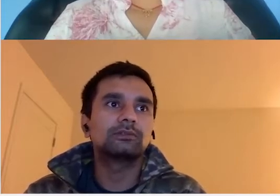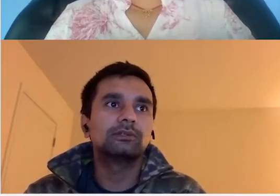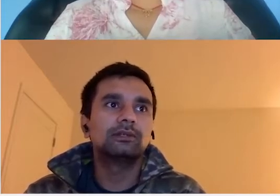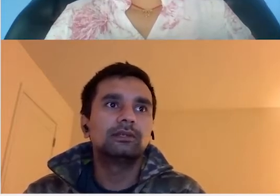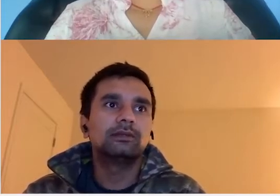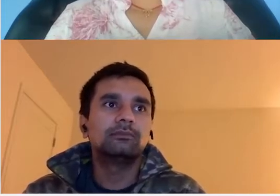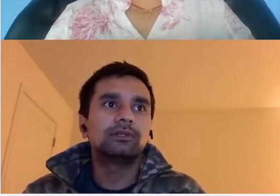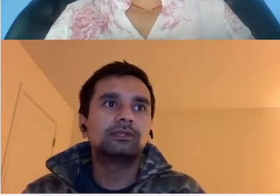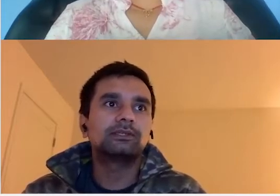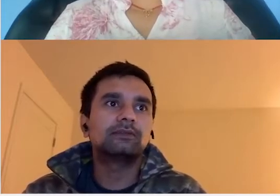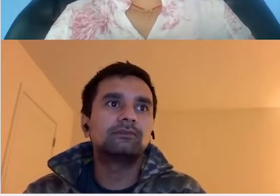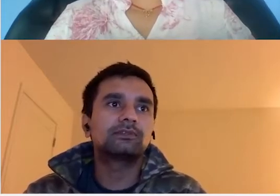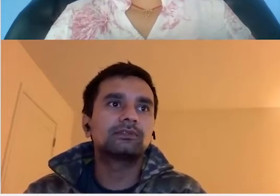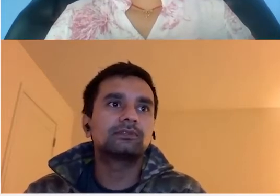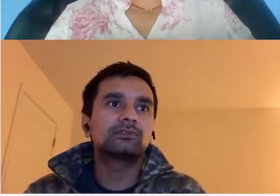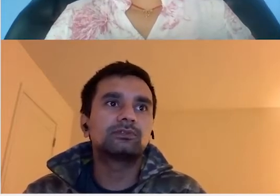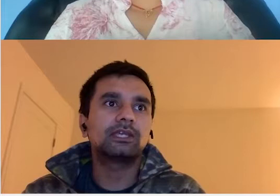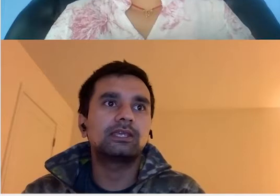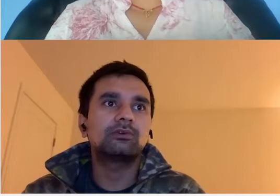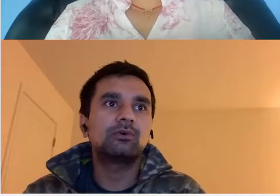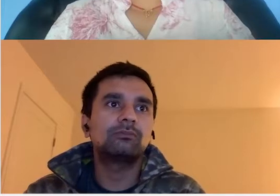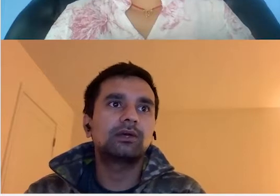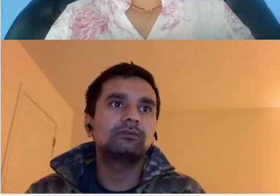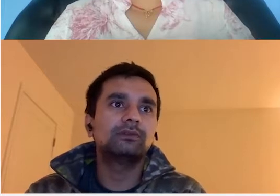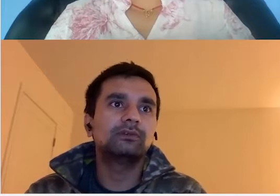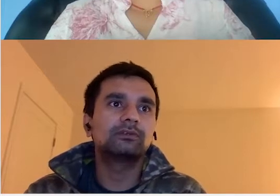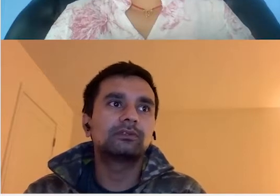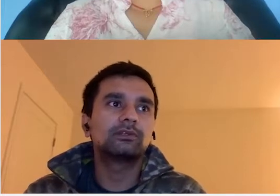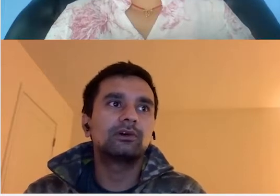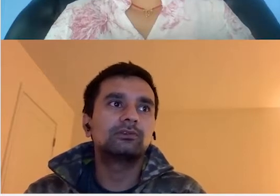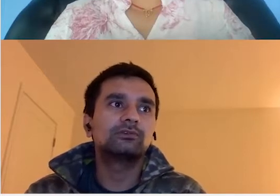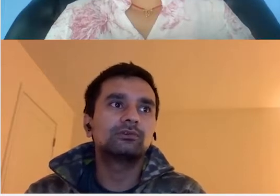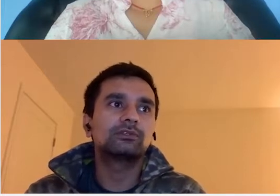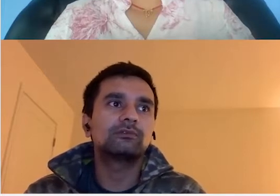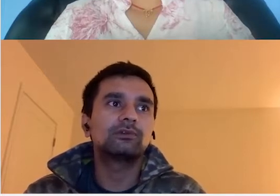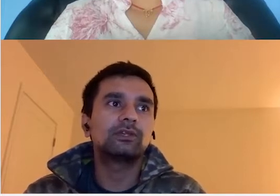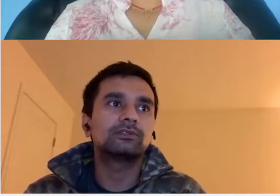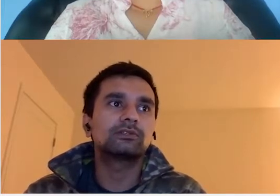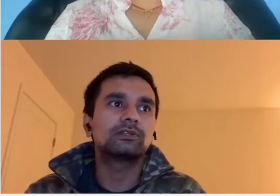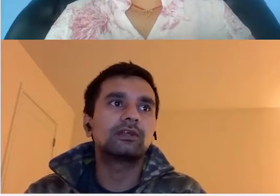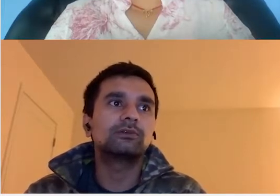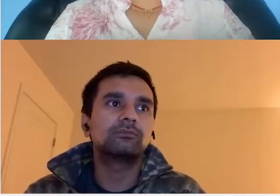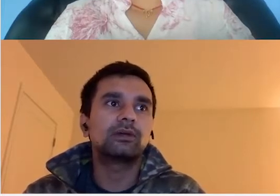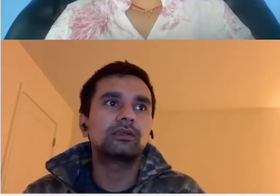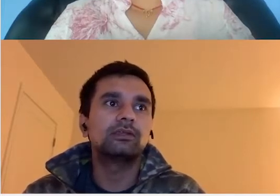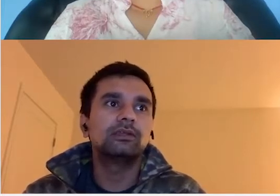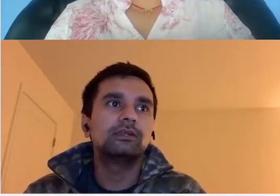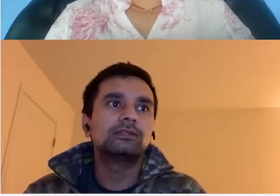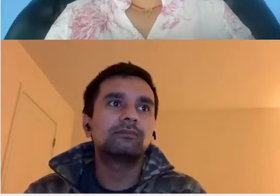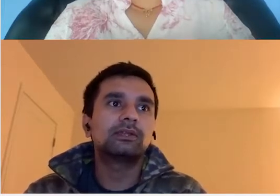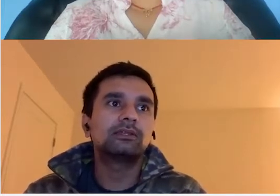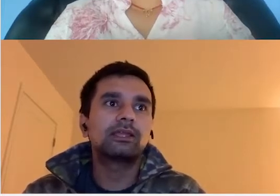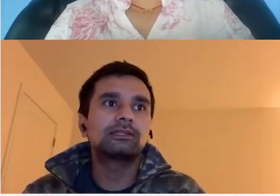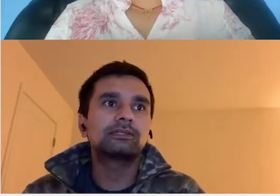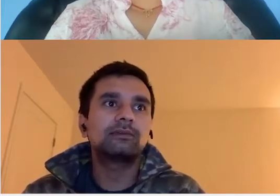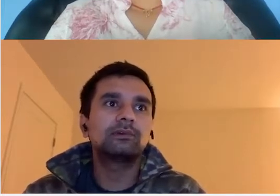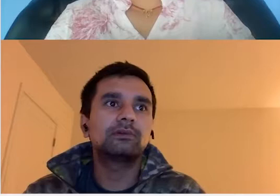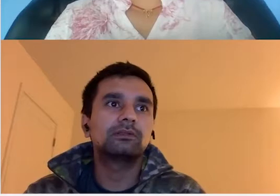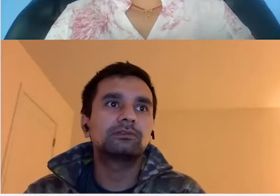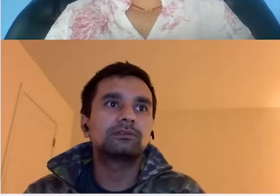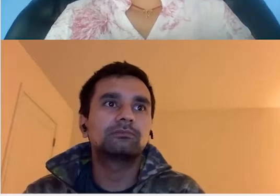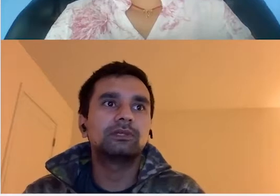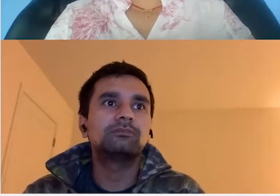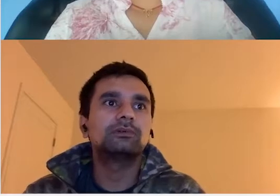lockdowns, but it envisions to take homebound viewers on tours of locations around Nepal, sampling the